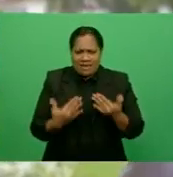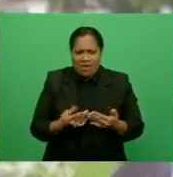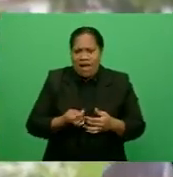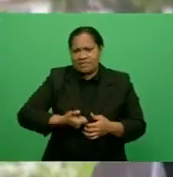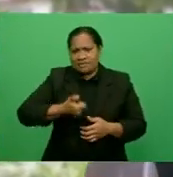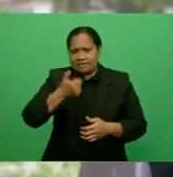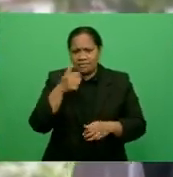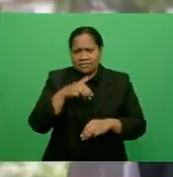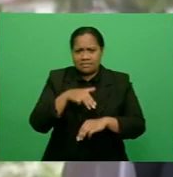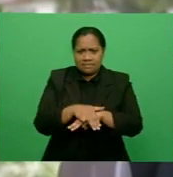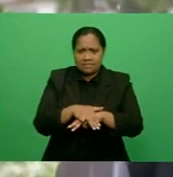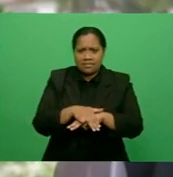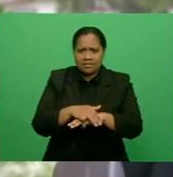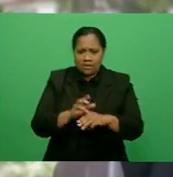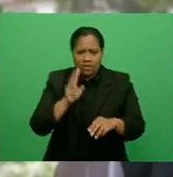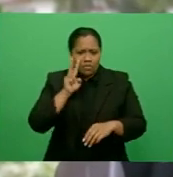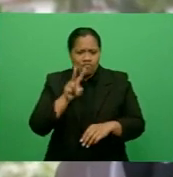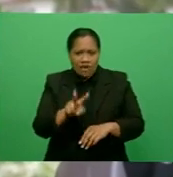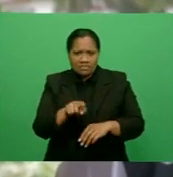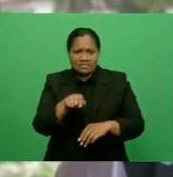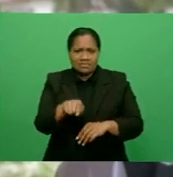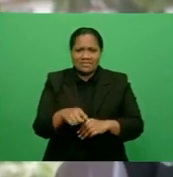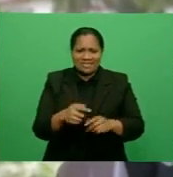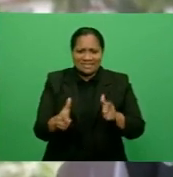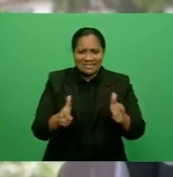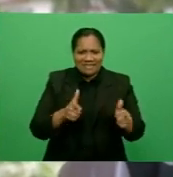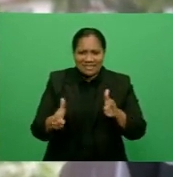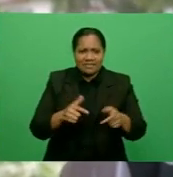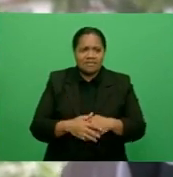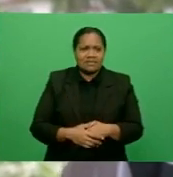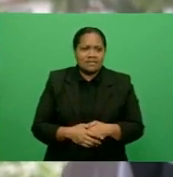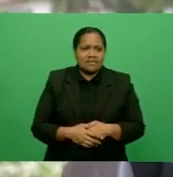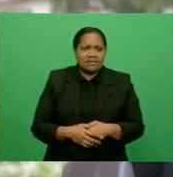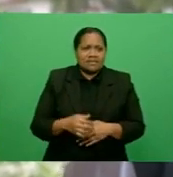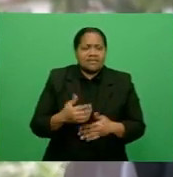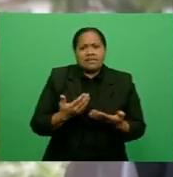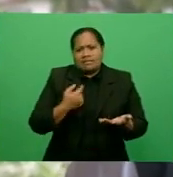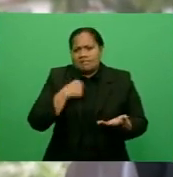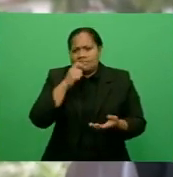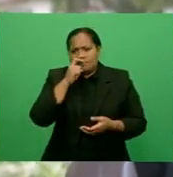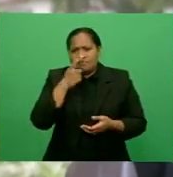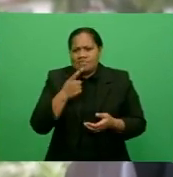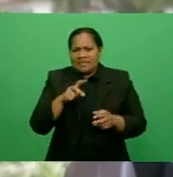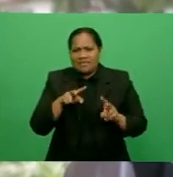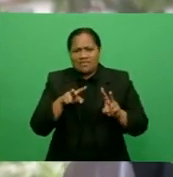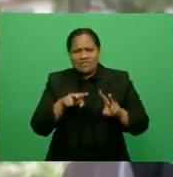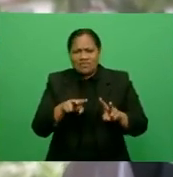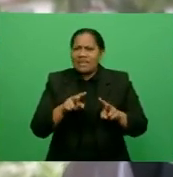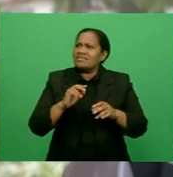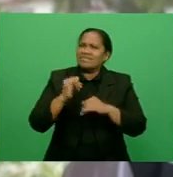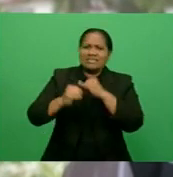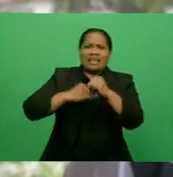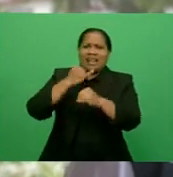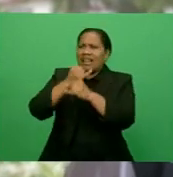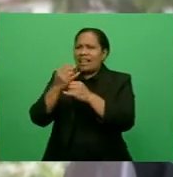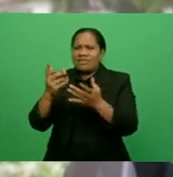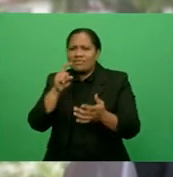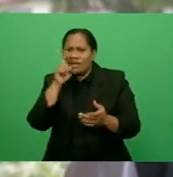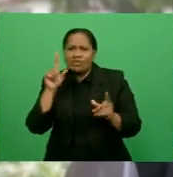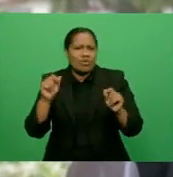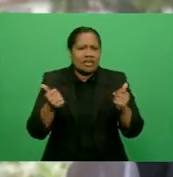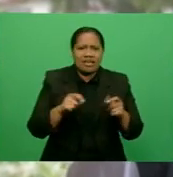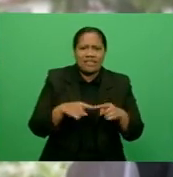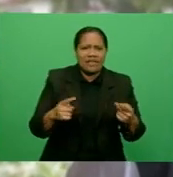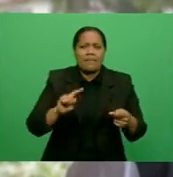I'm obviously excited about it. I've been wanting to watch Sevens. haven't been able to do anything internationally. And I think that we're blessed here in Fiji to be able to be putting on a